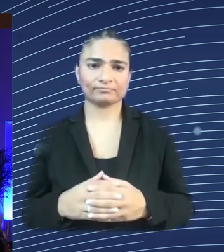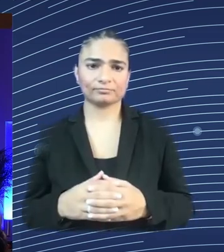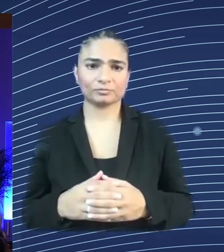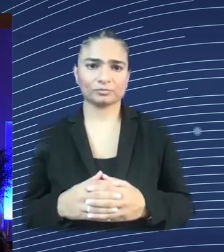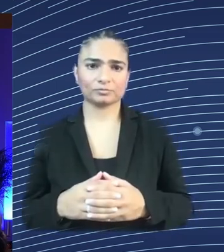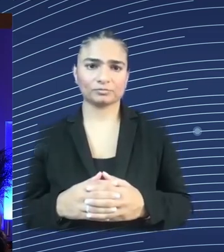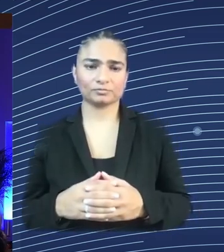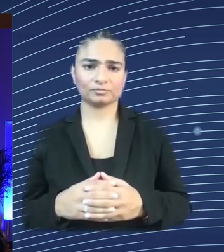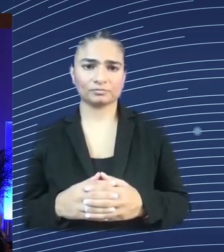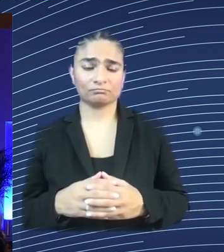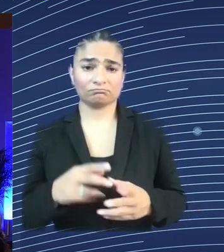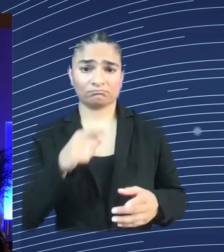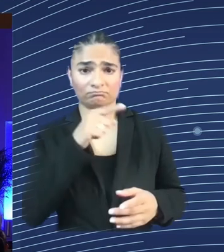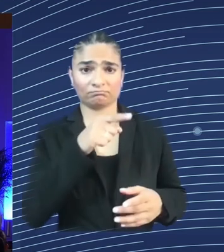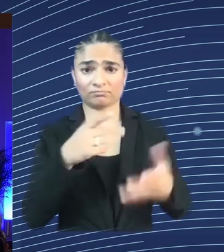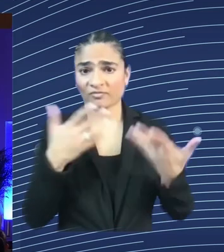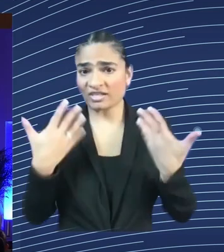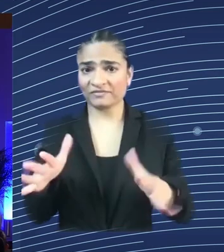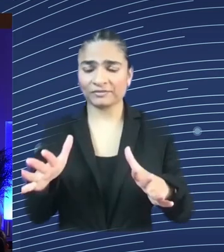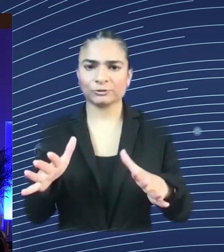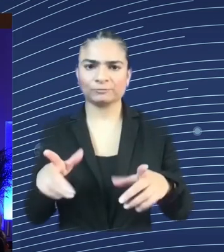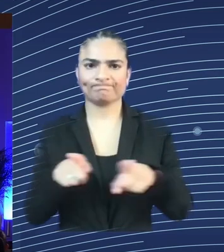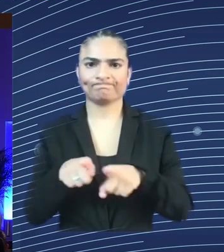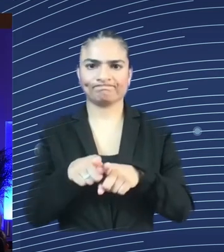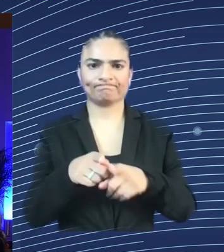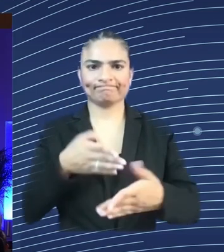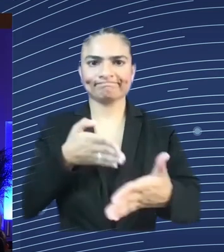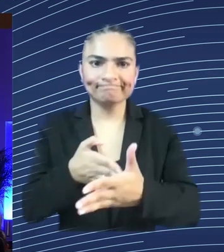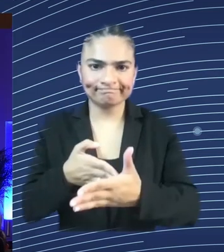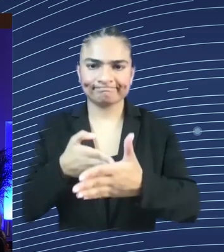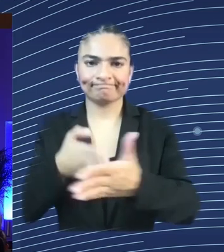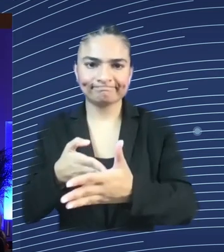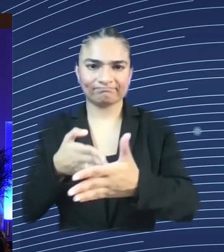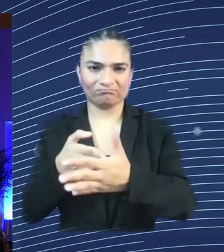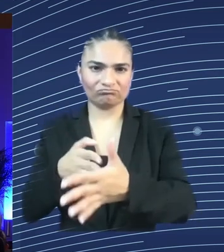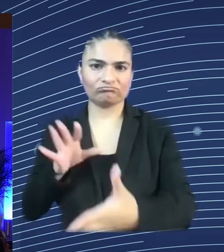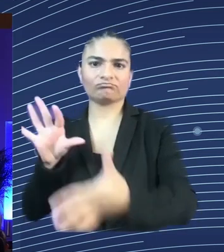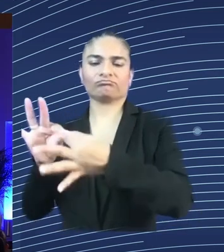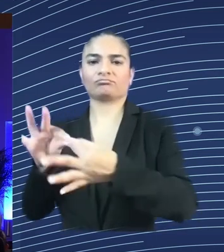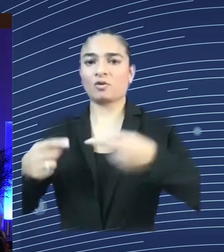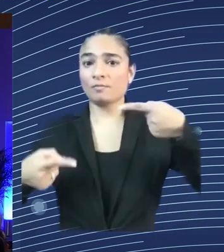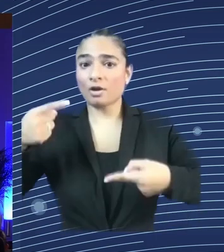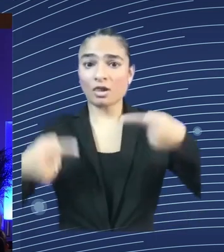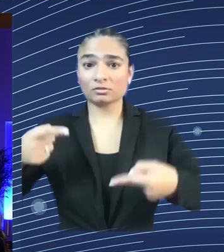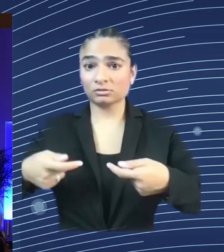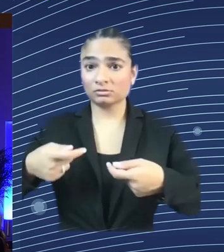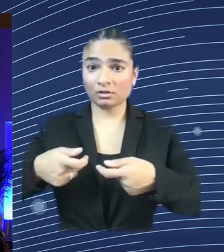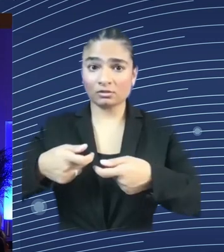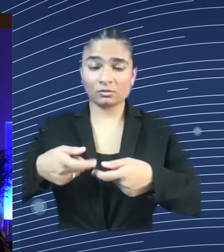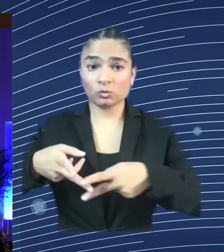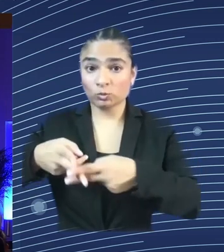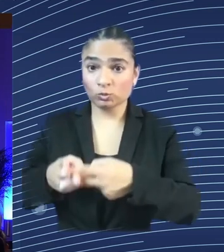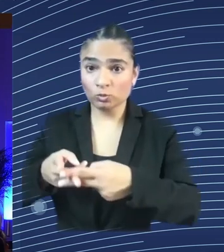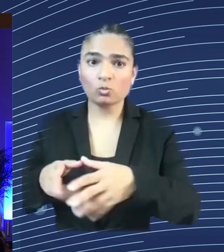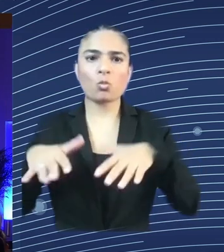able to mine such diverse sources of data? Marijke, perhaps we start with you. Do you have